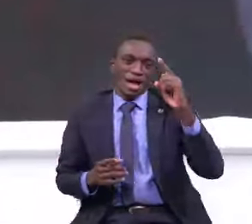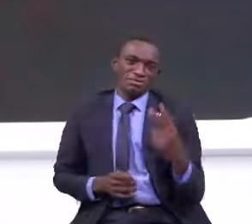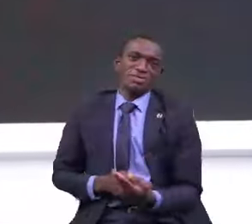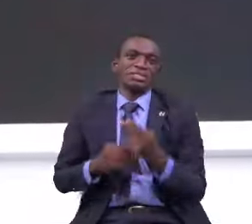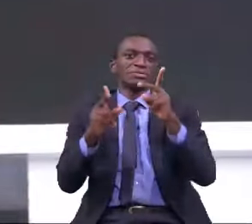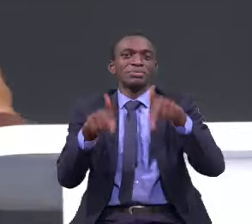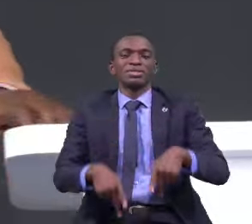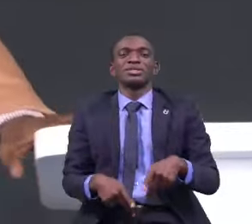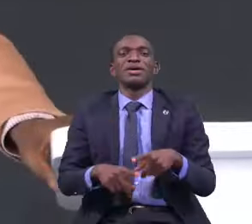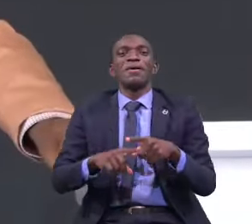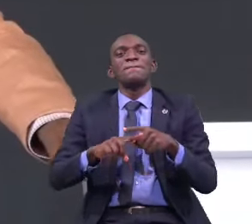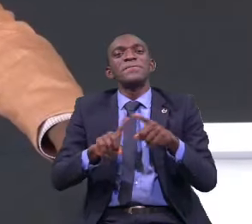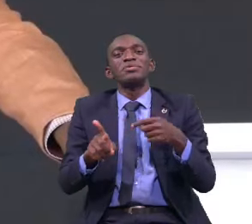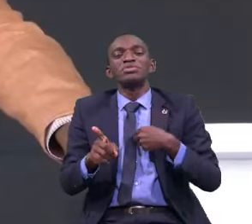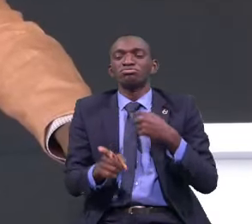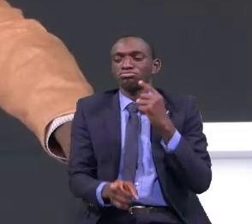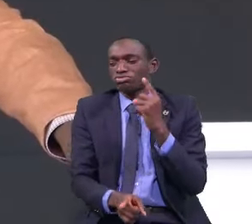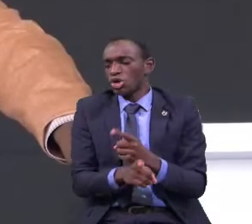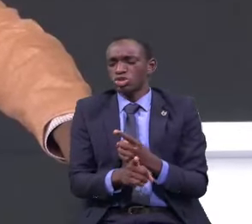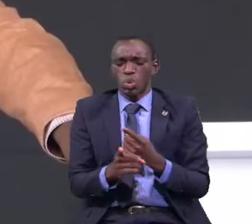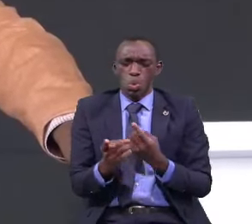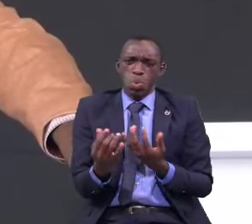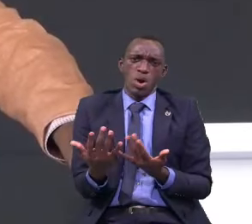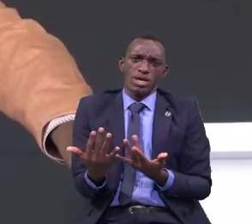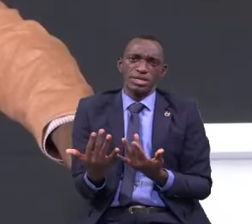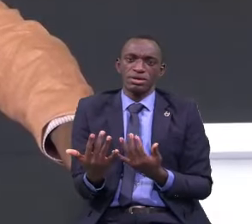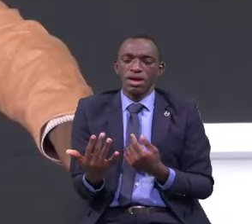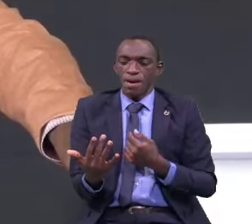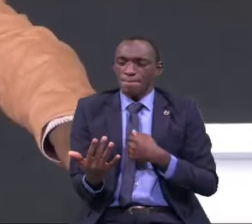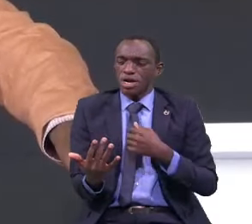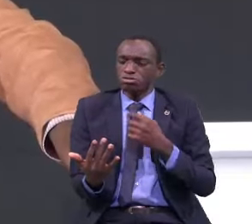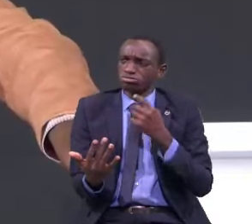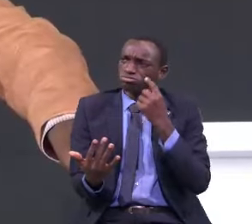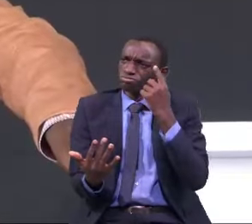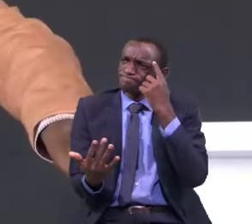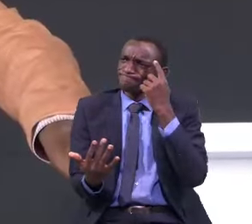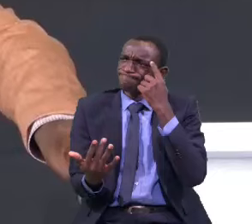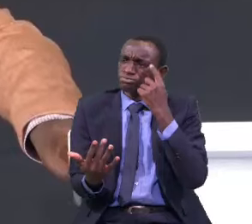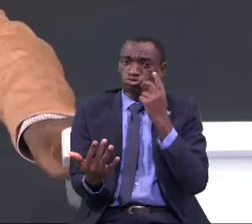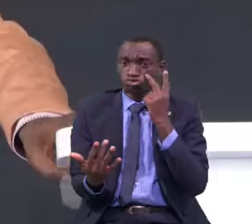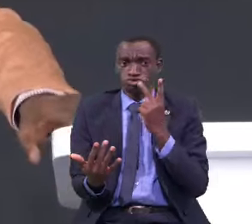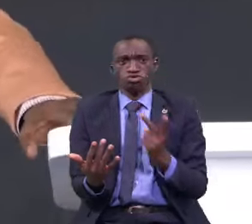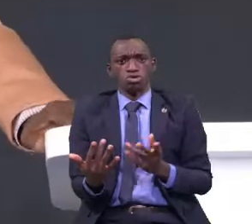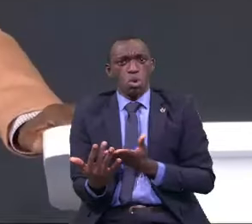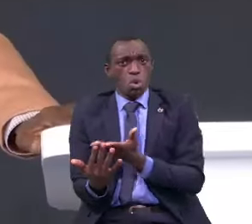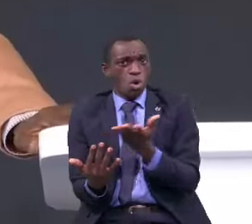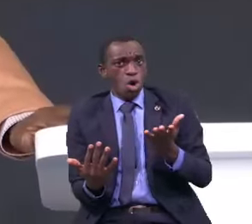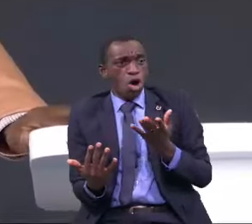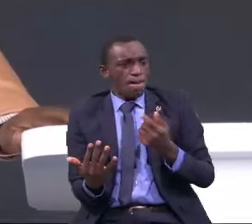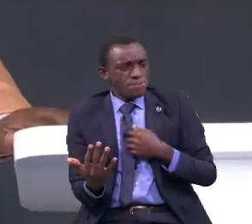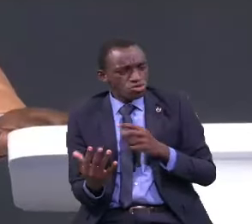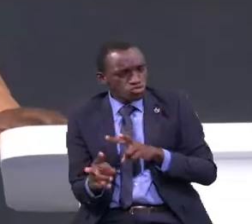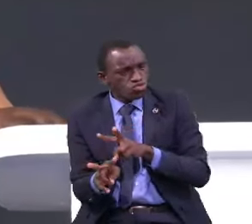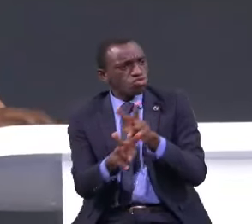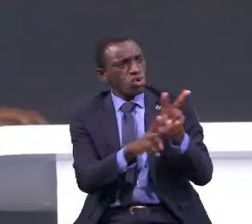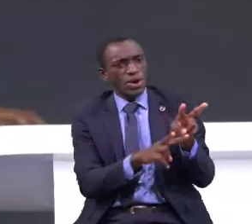But I waited. I saw. I looked around. And I said, no, this